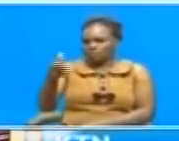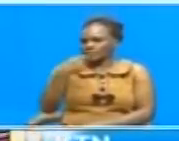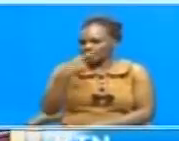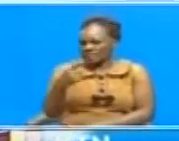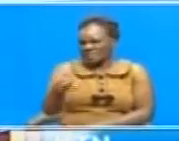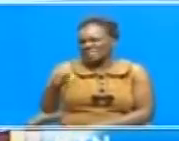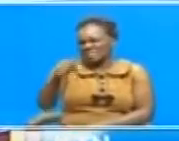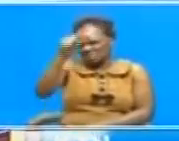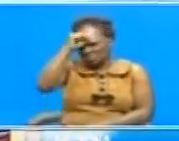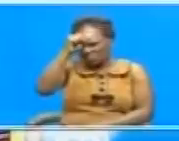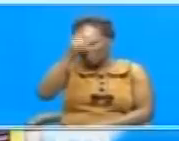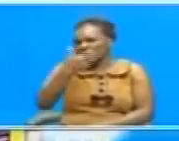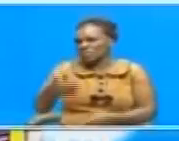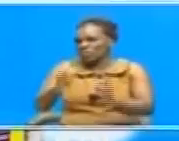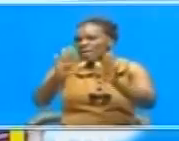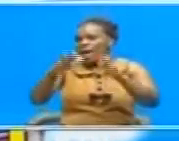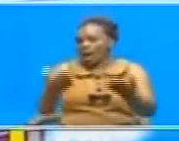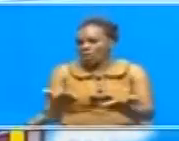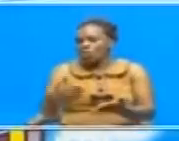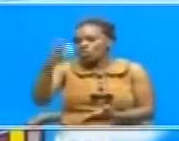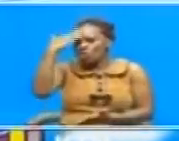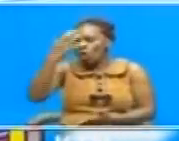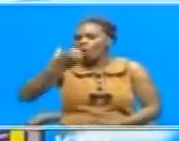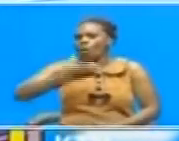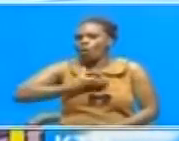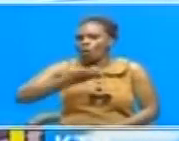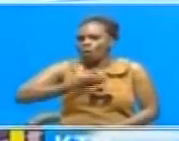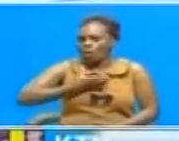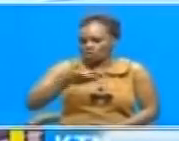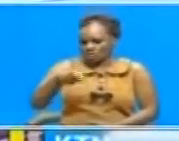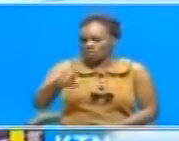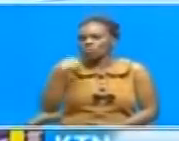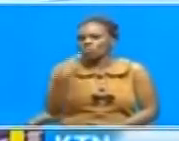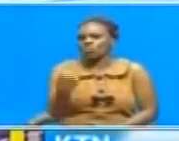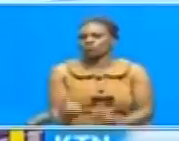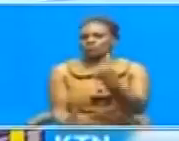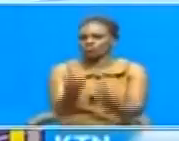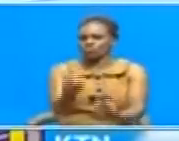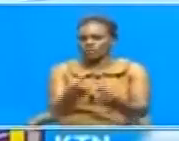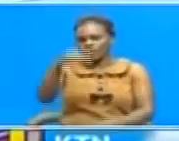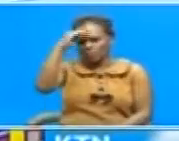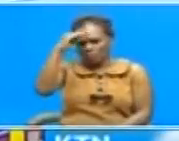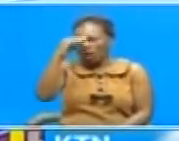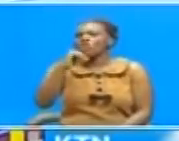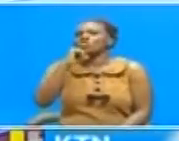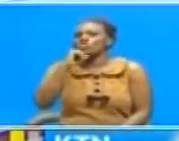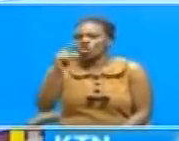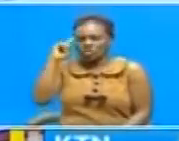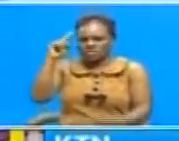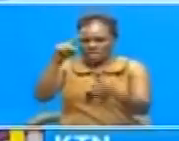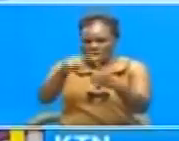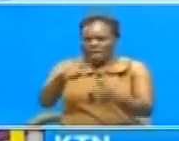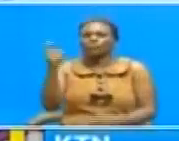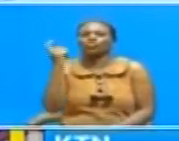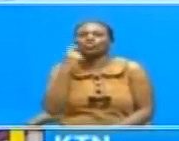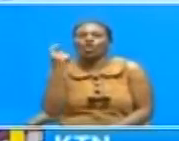it's primitive. The best way would have been to find out who are the brewers that produce these illicit brews and go after them instead of targeting